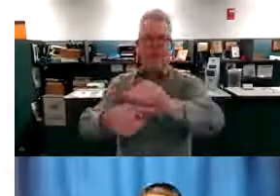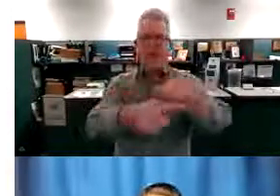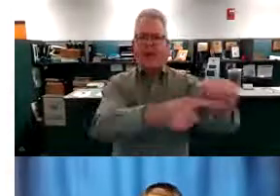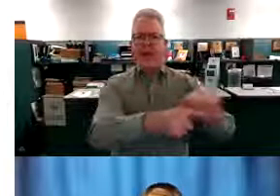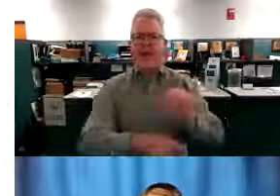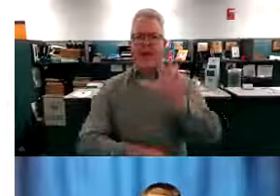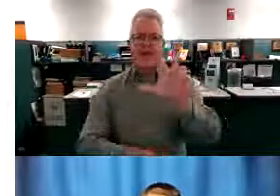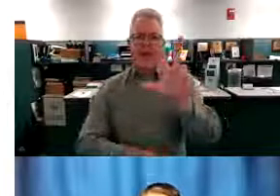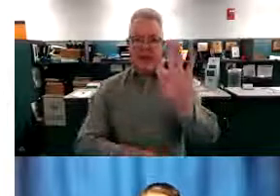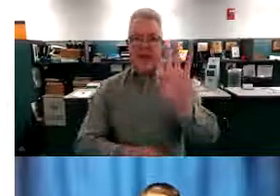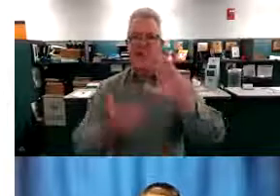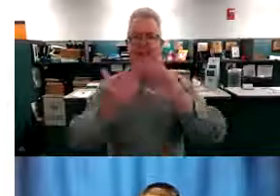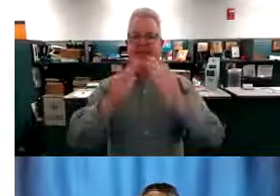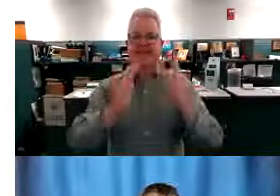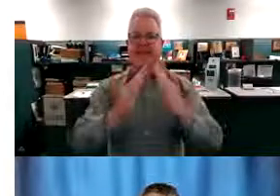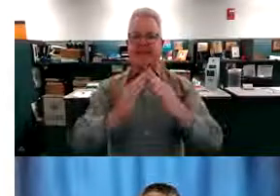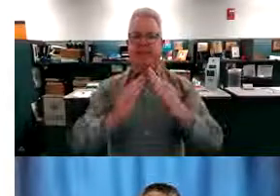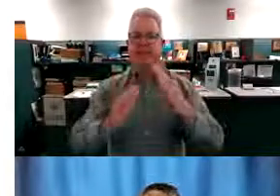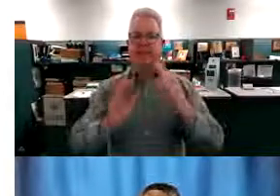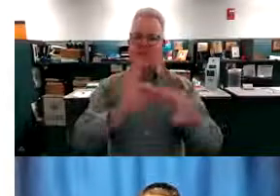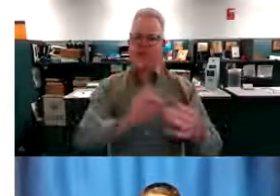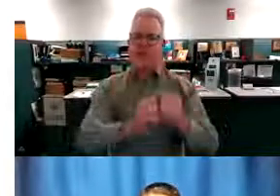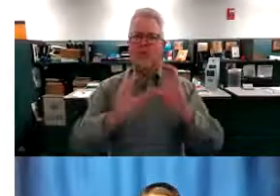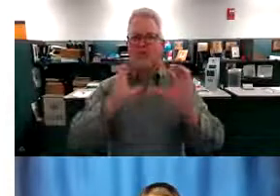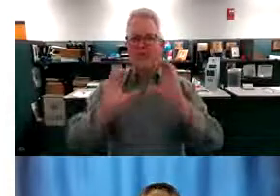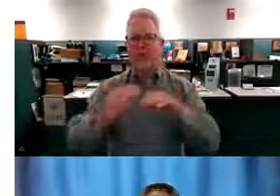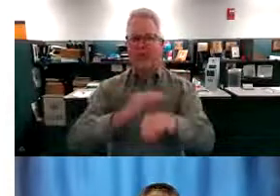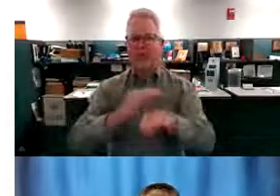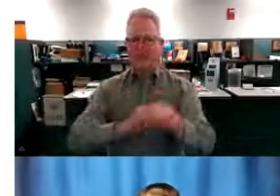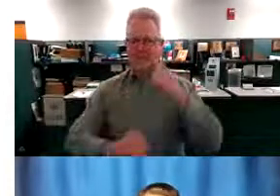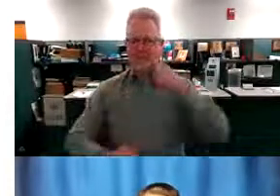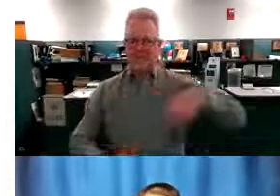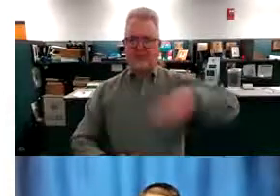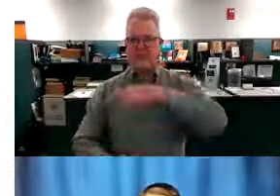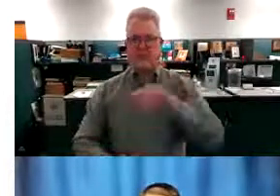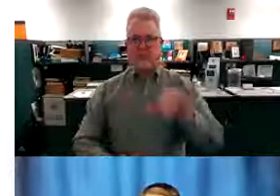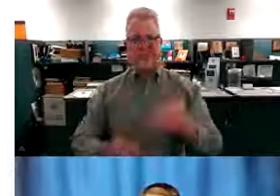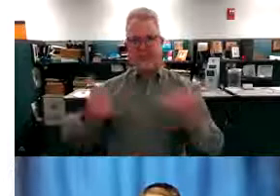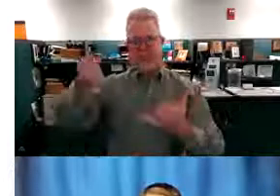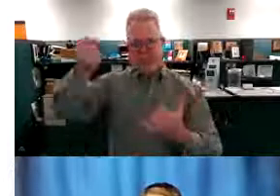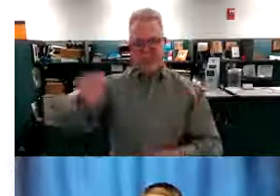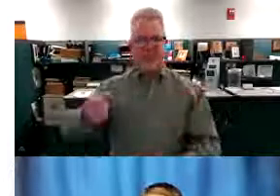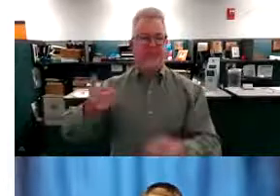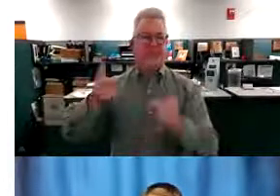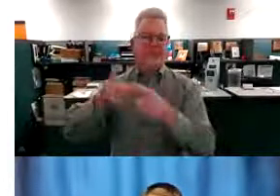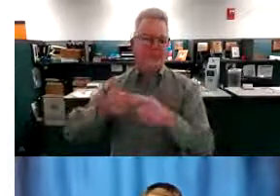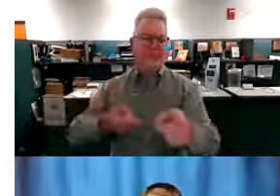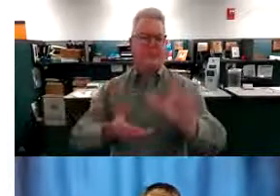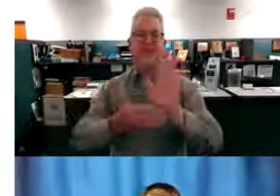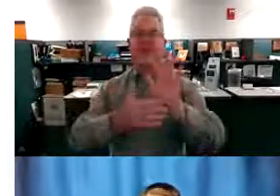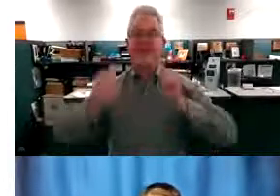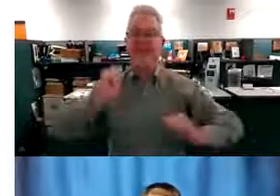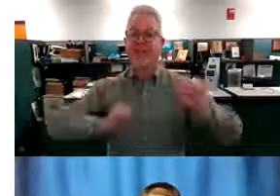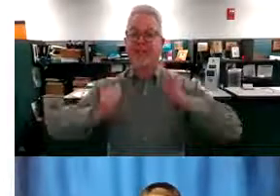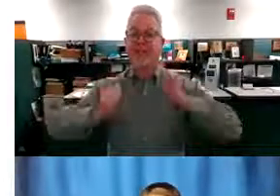looking at that team, making sure that they were trained. There are 39 towns, and then make sure that there was communication access throughout the state,